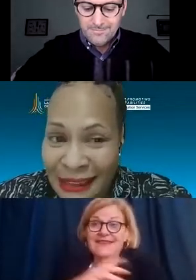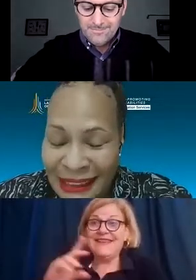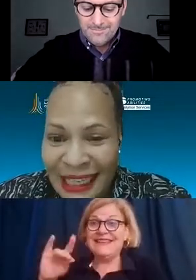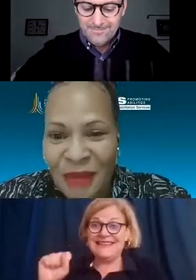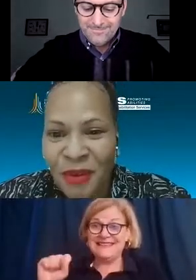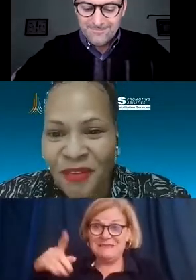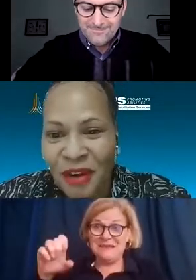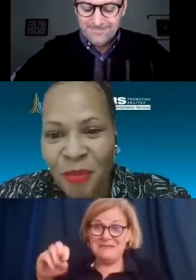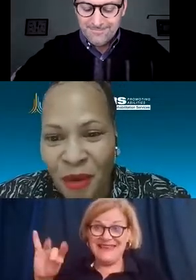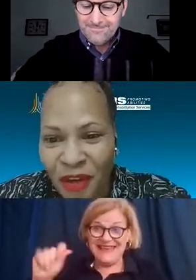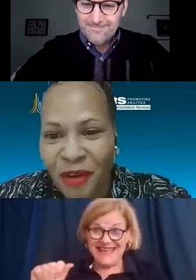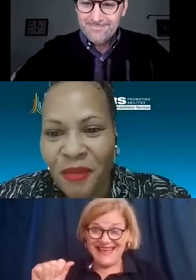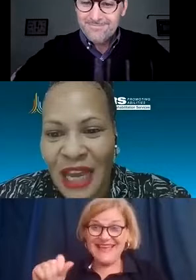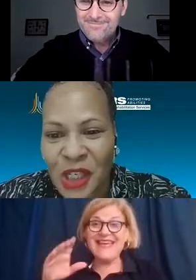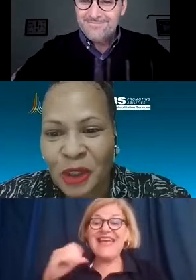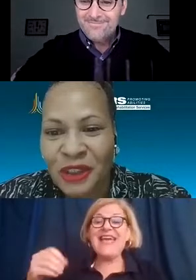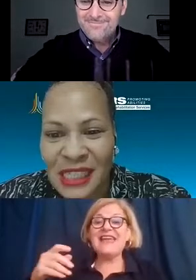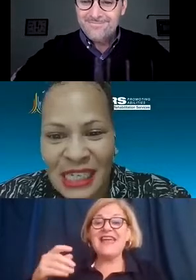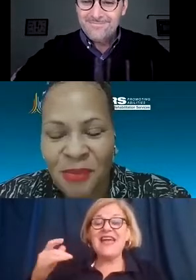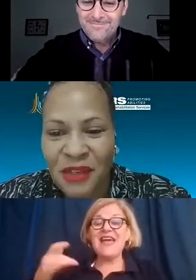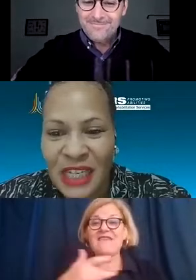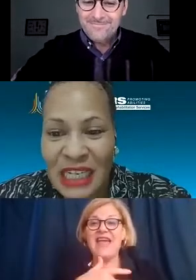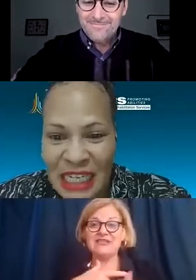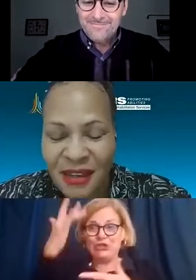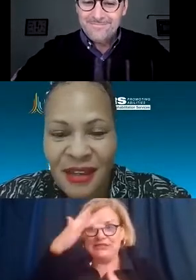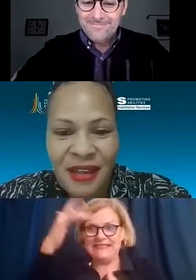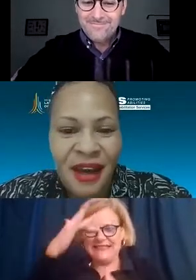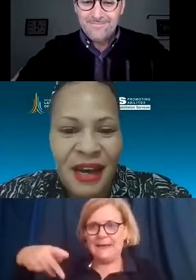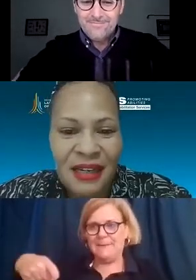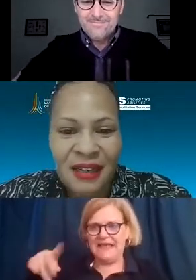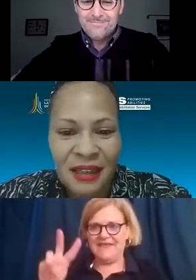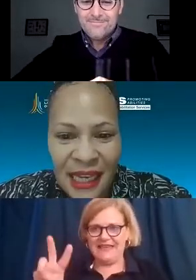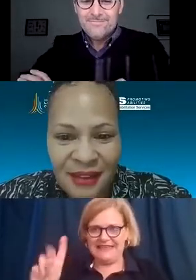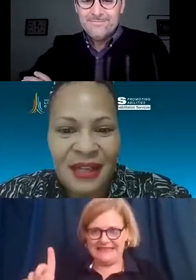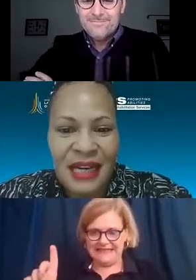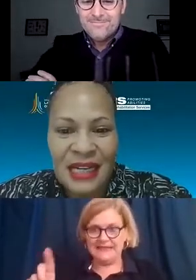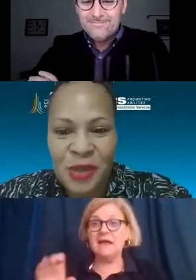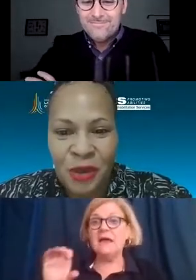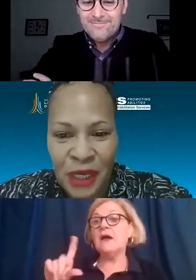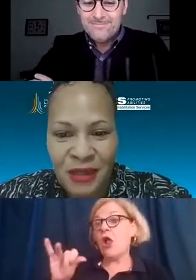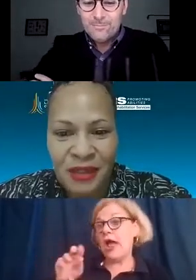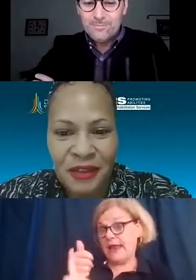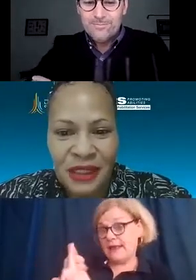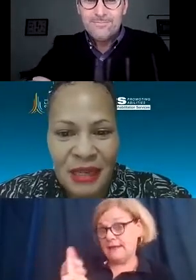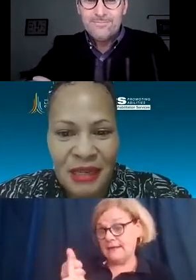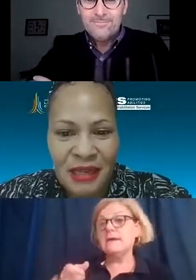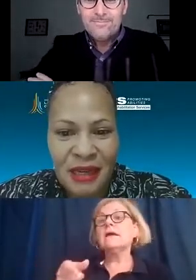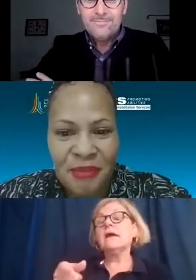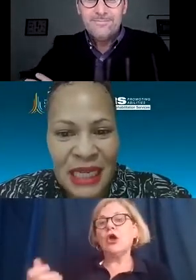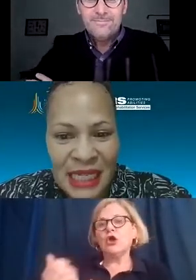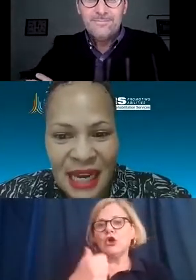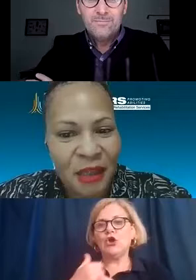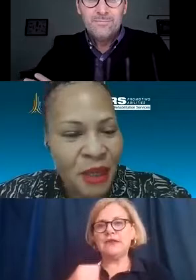dyslipidemia, and peripheral vascular disease, PVD. Claudette Stork-Reed earned